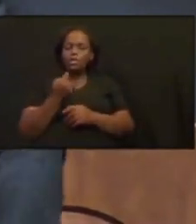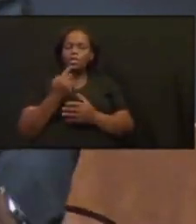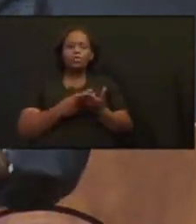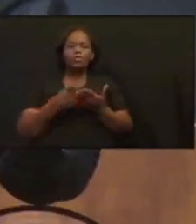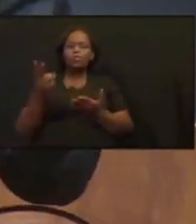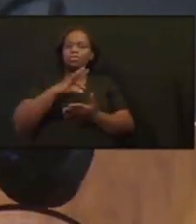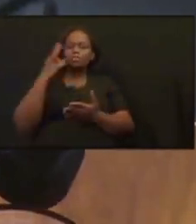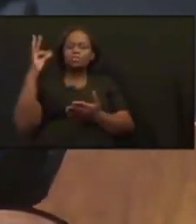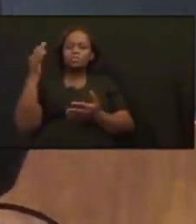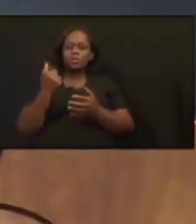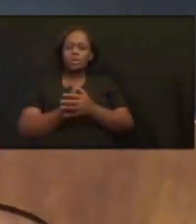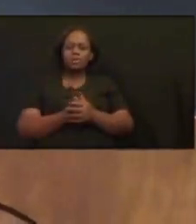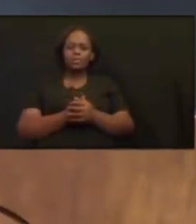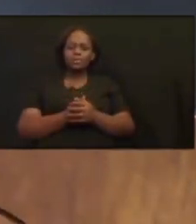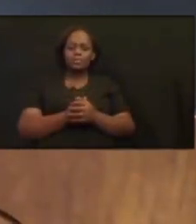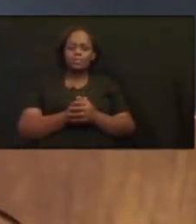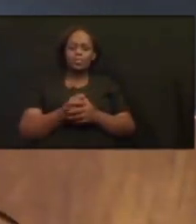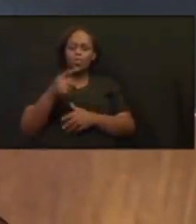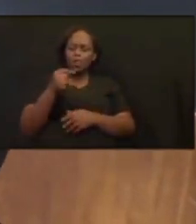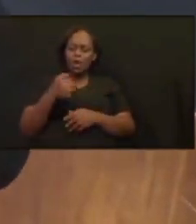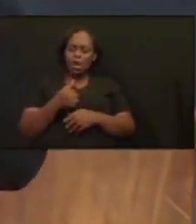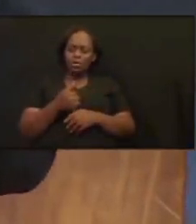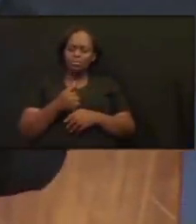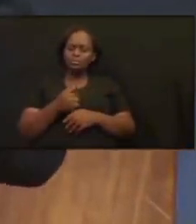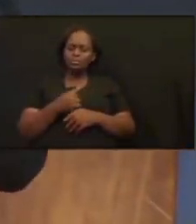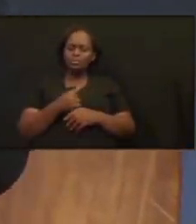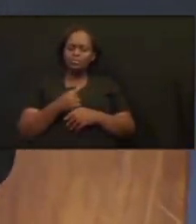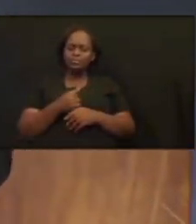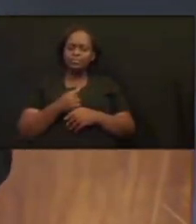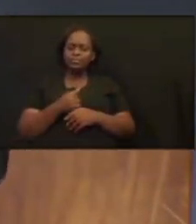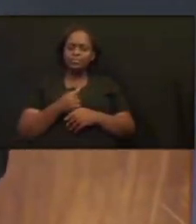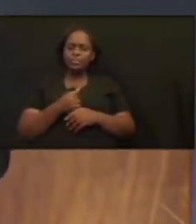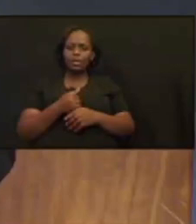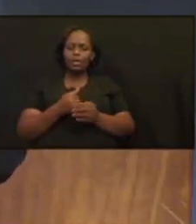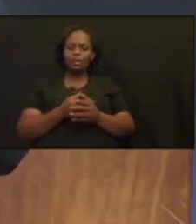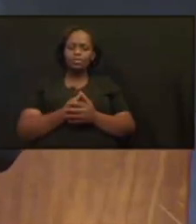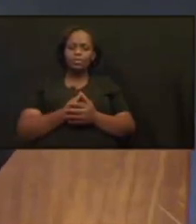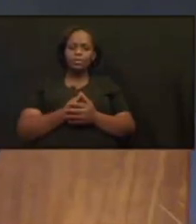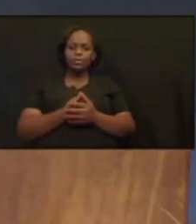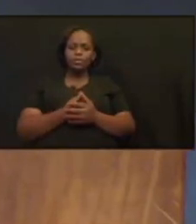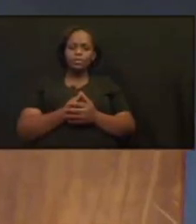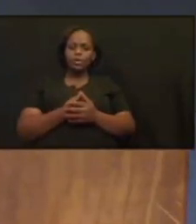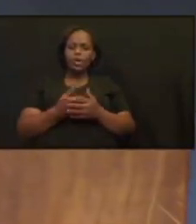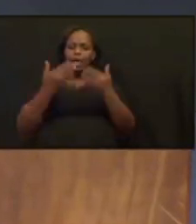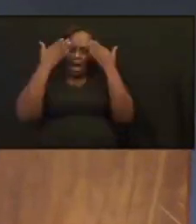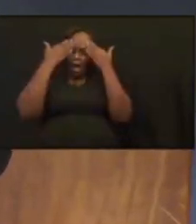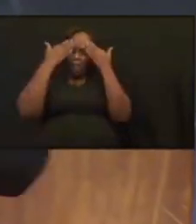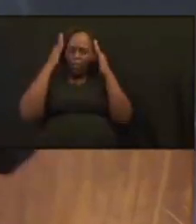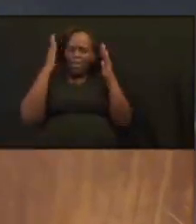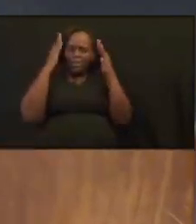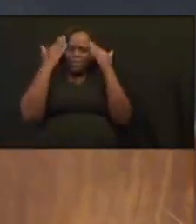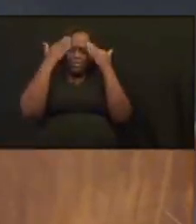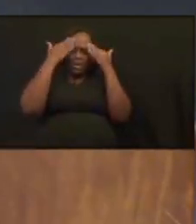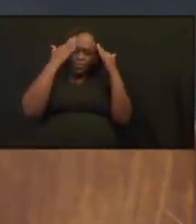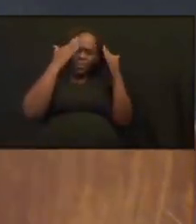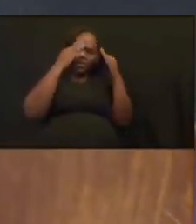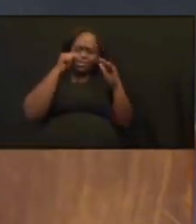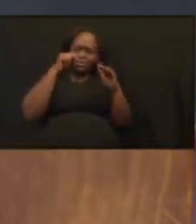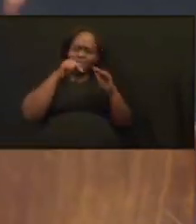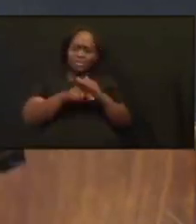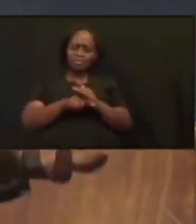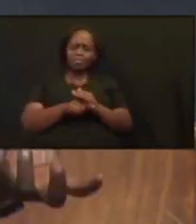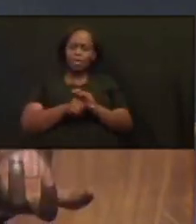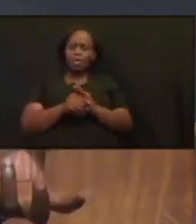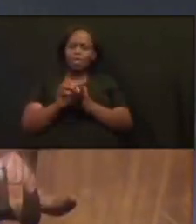is a heightened awareness of God. There is a heightened awareness, passion